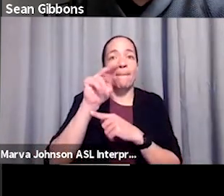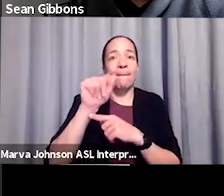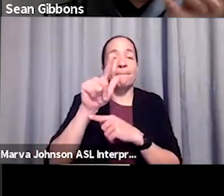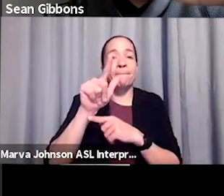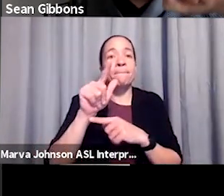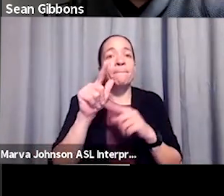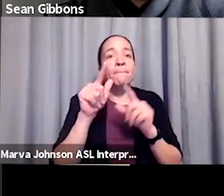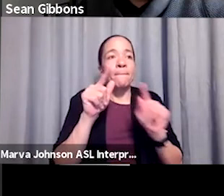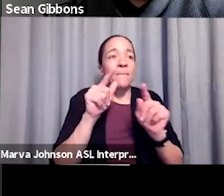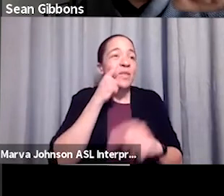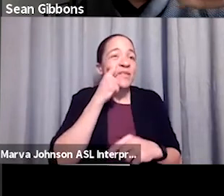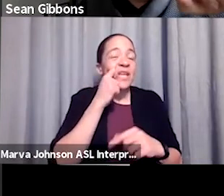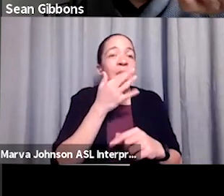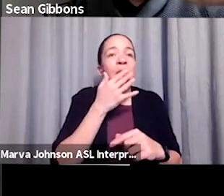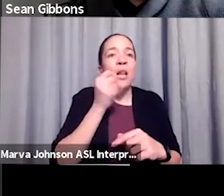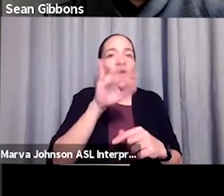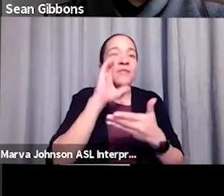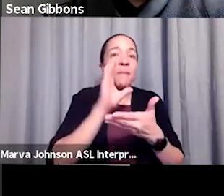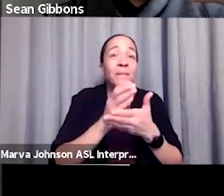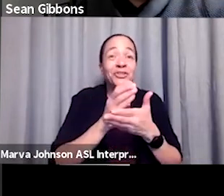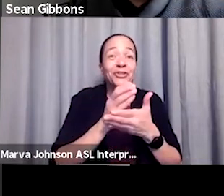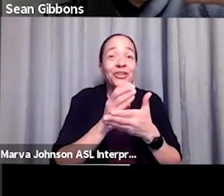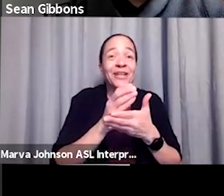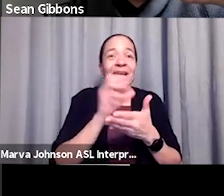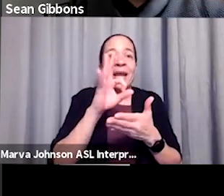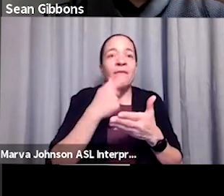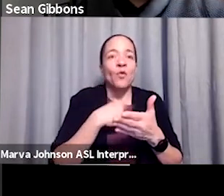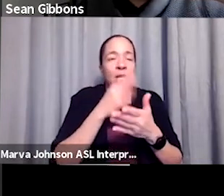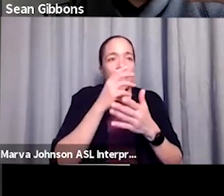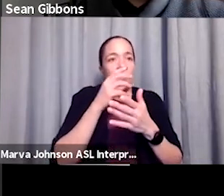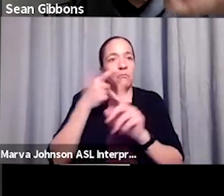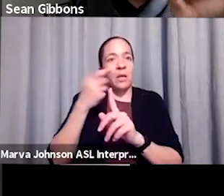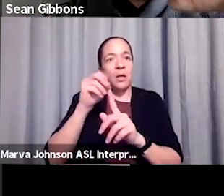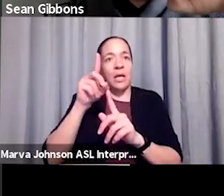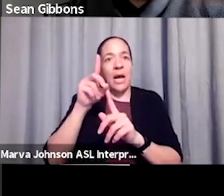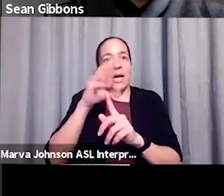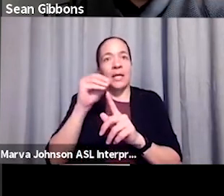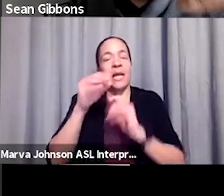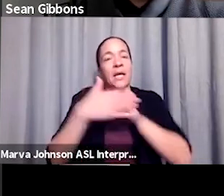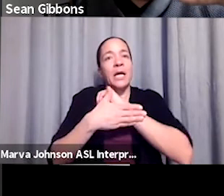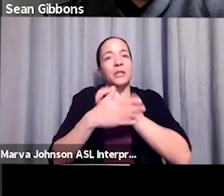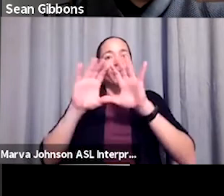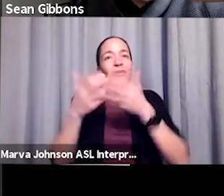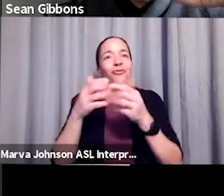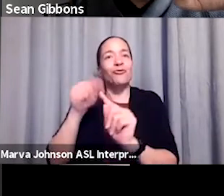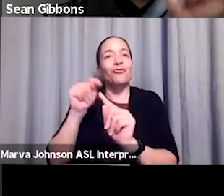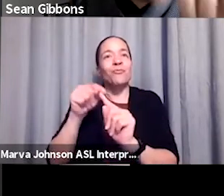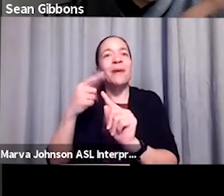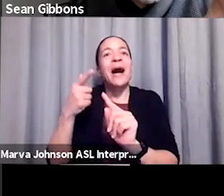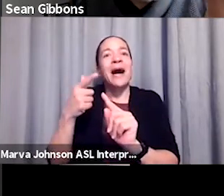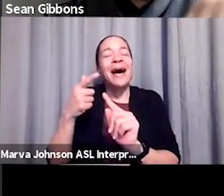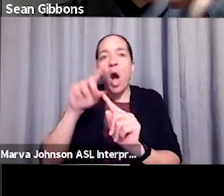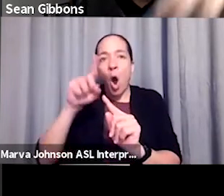into the skin color of these photos? If we can only appeal to God and country groups by centering whiteness, we're going to run into other problems. So